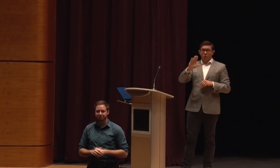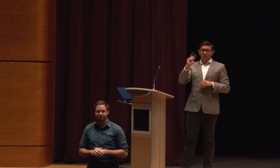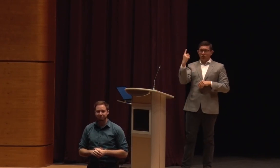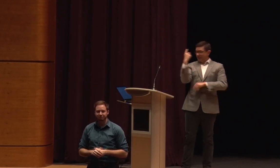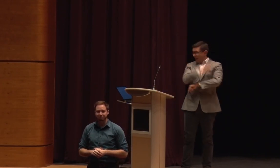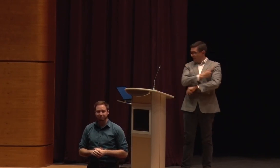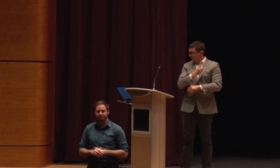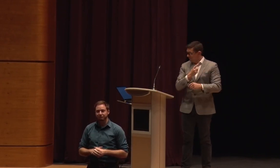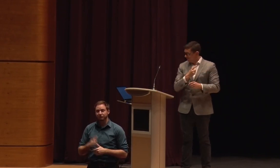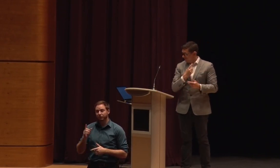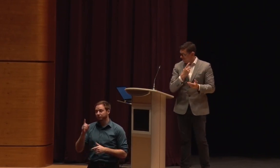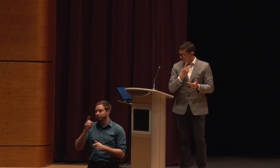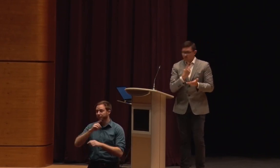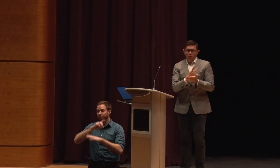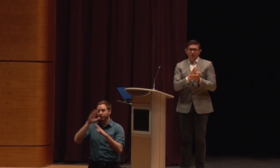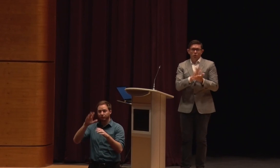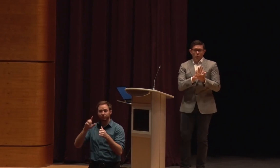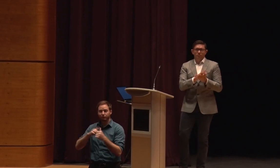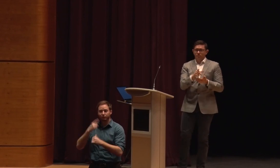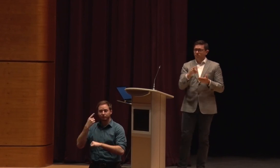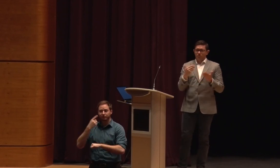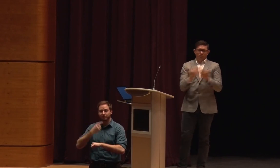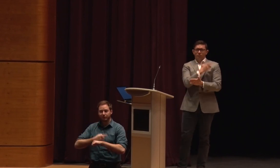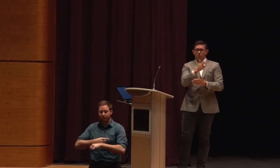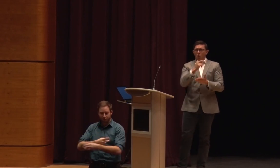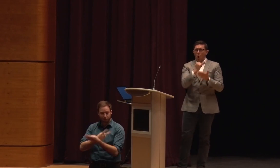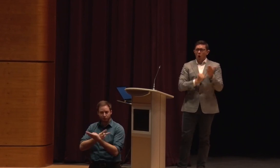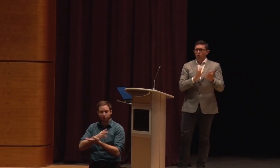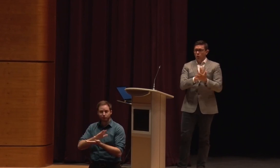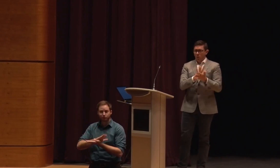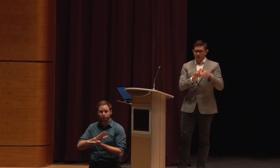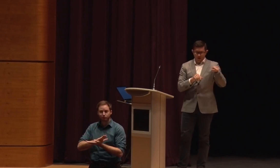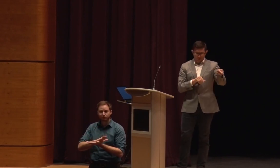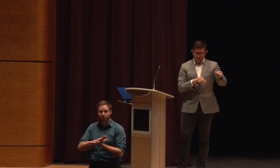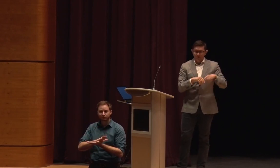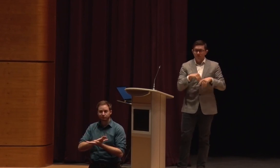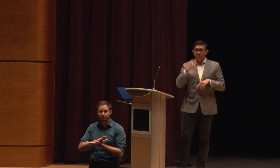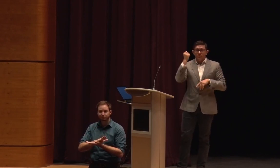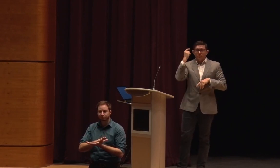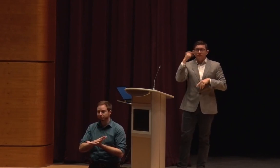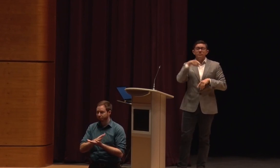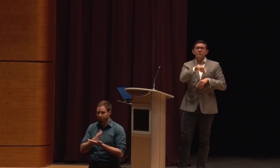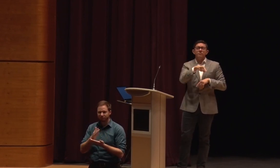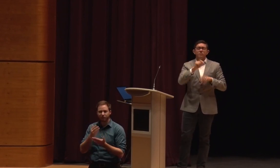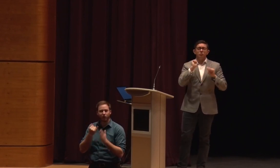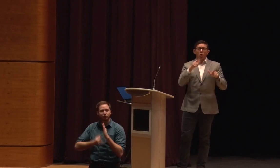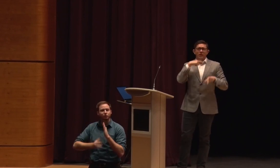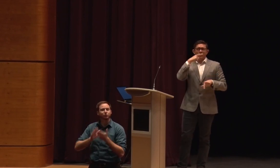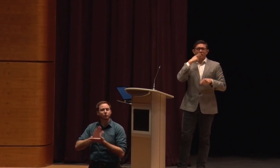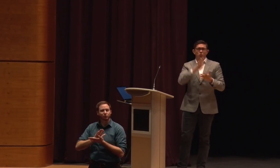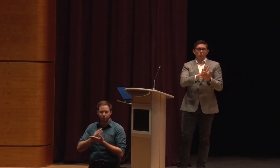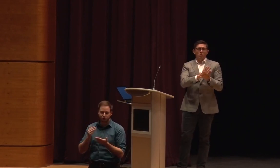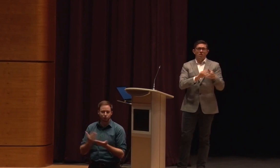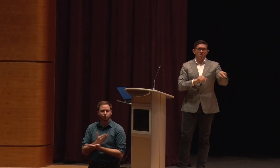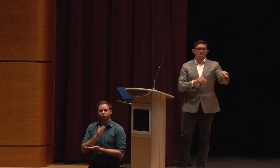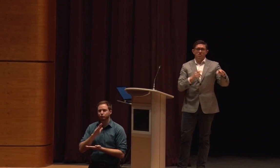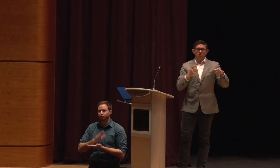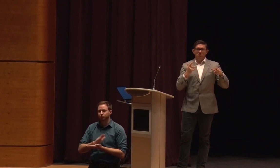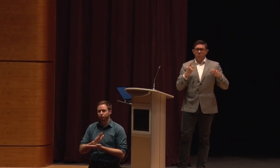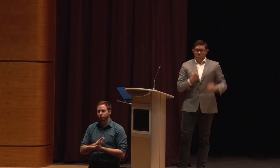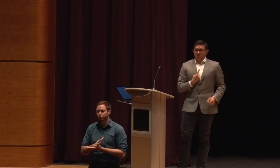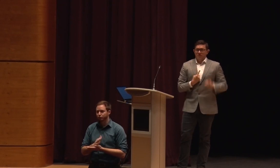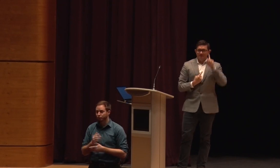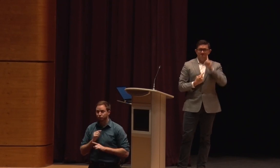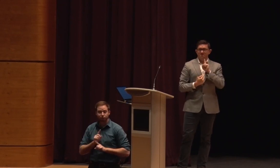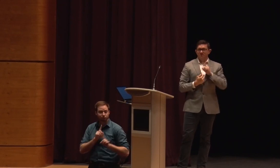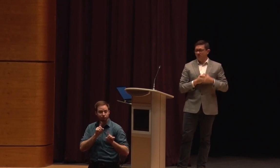Okay, now imagine your first day in grad school at a new art school. Now it's an